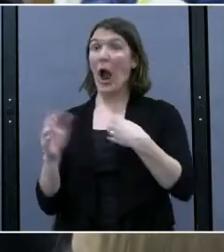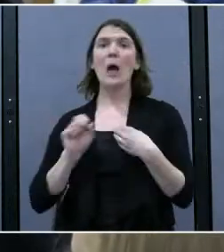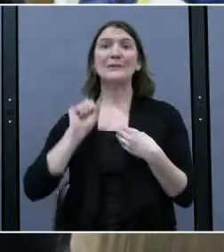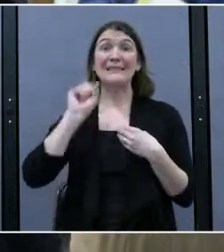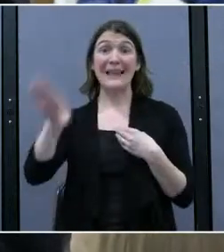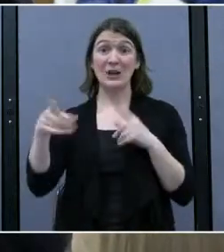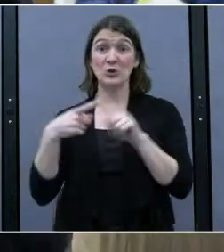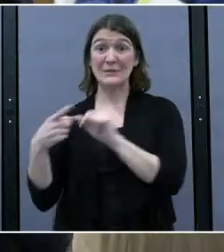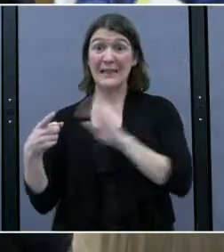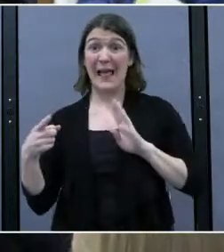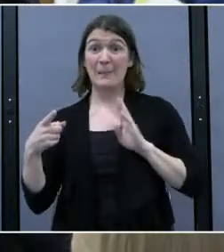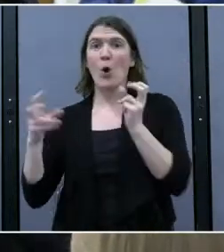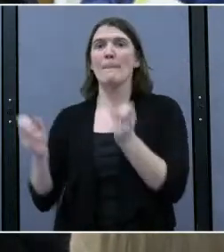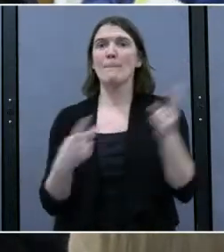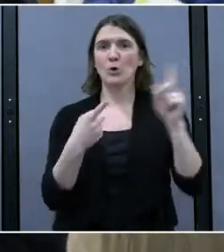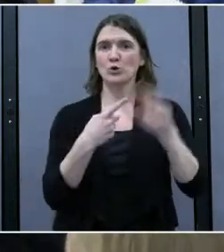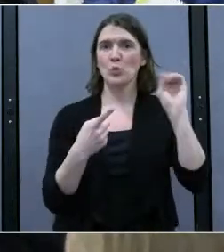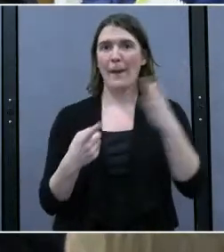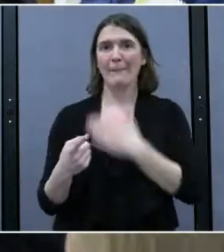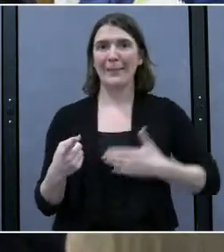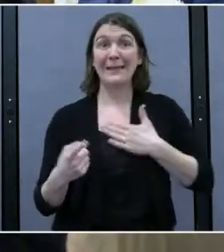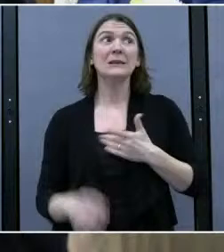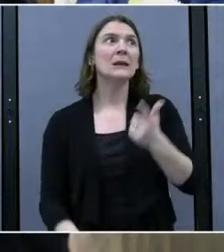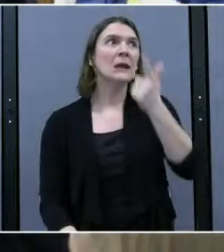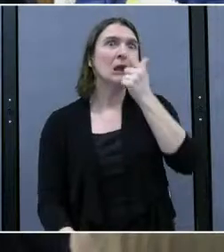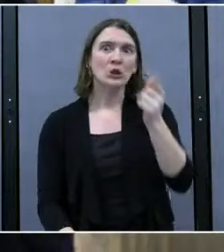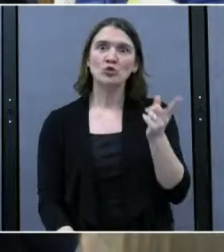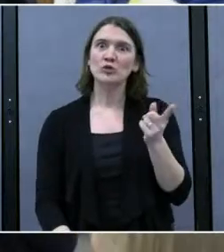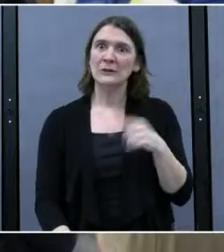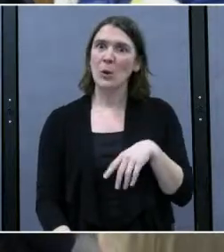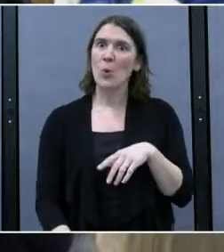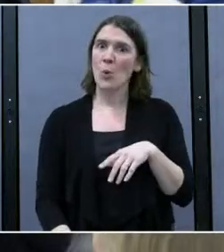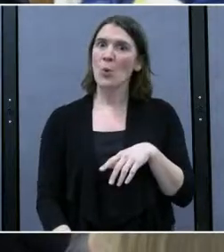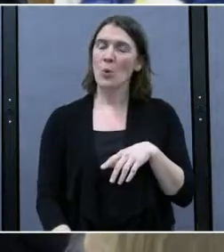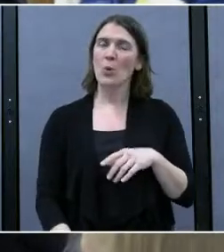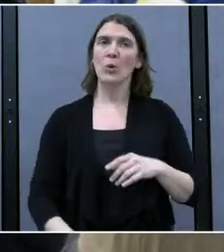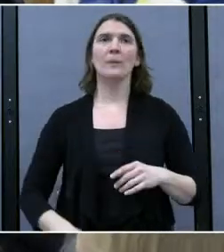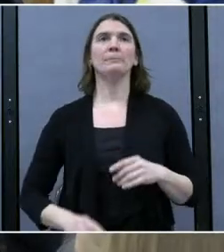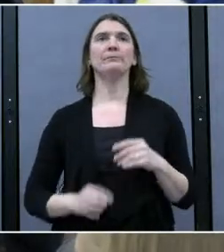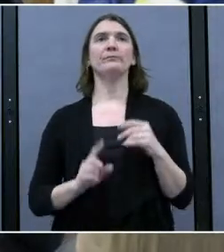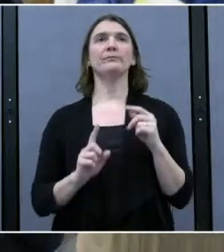it to you folks. And it's actually really interesting because